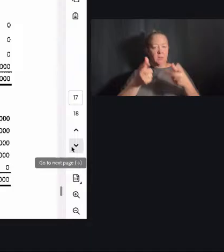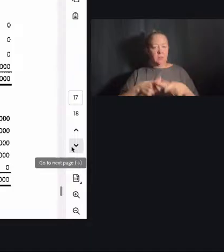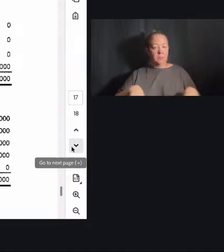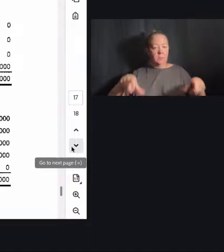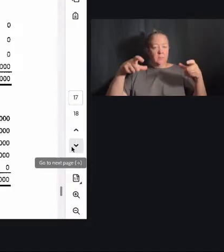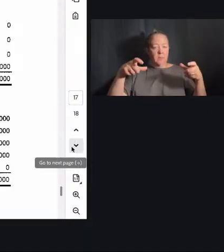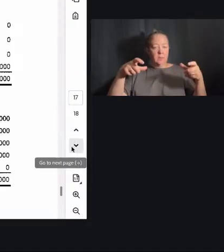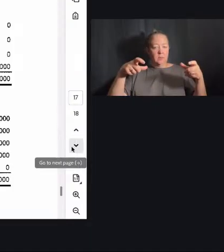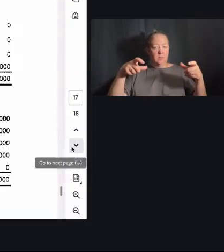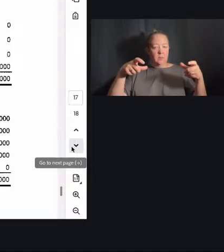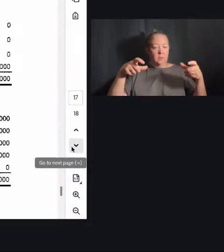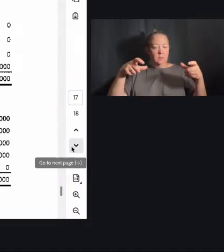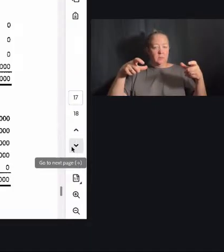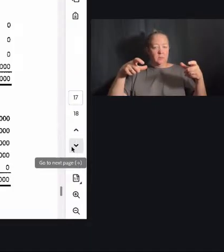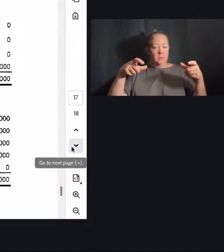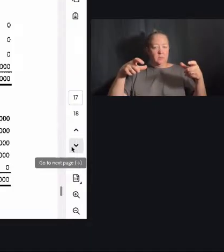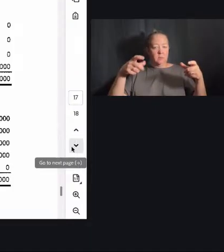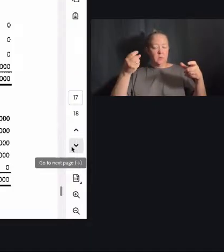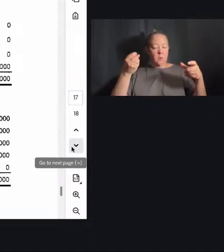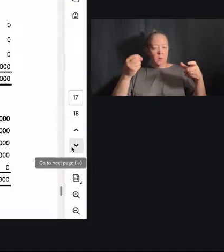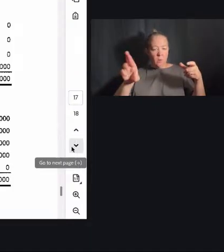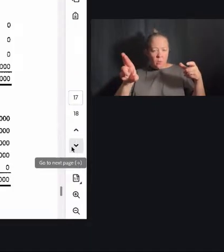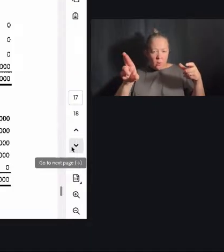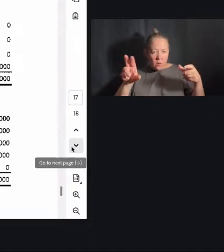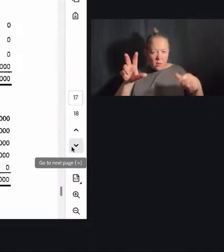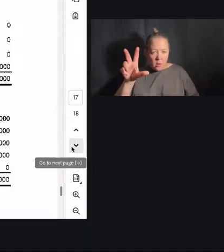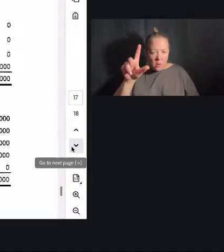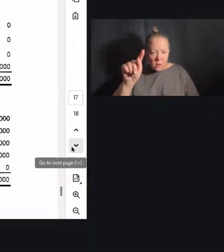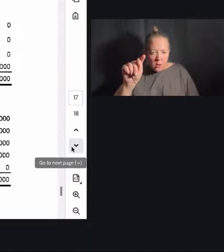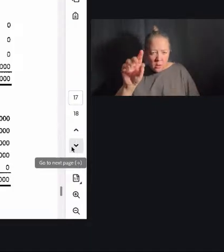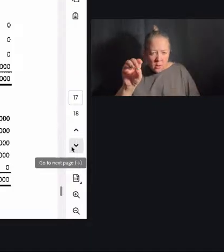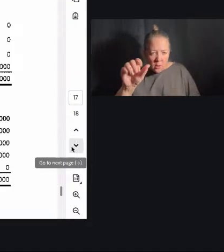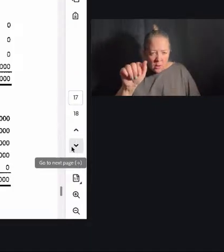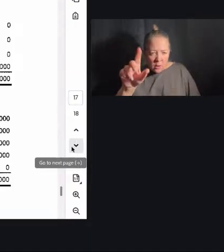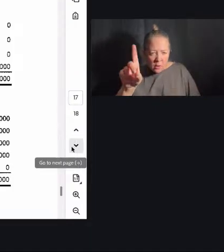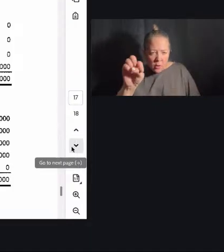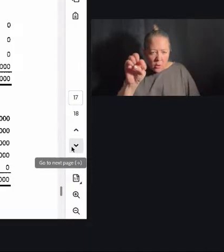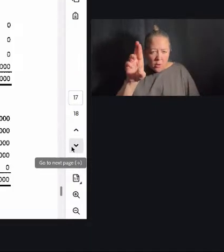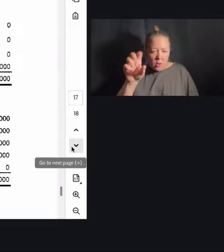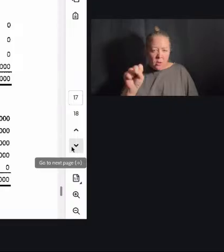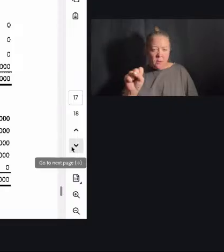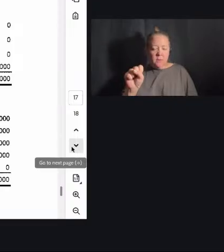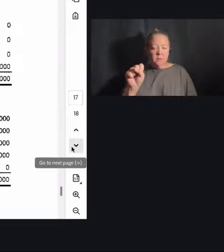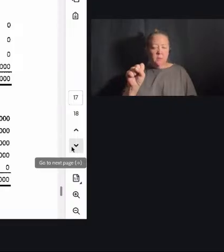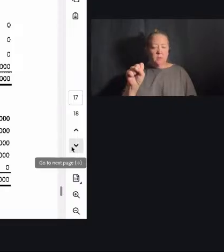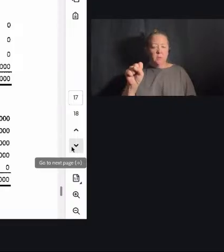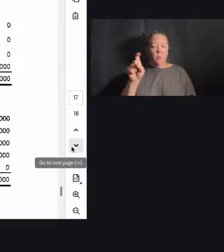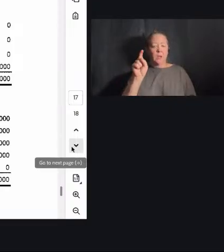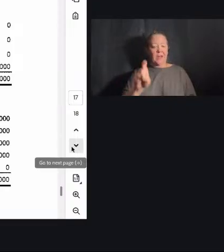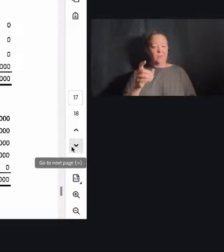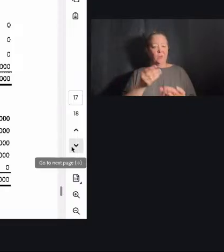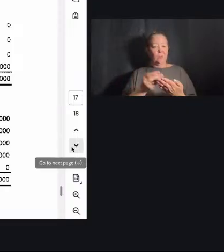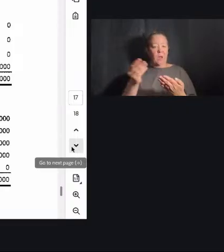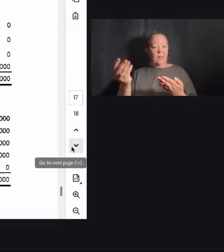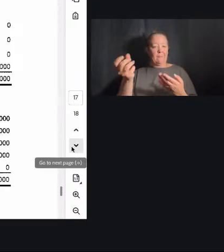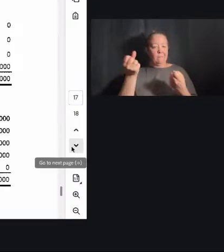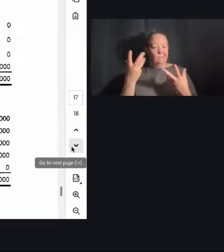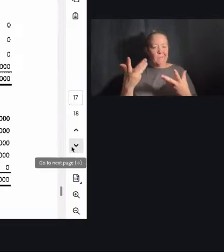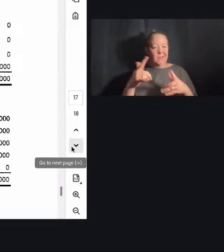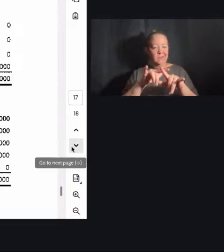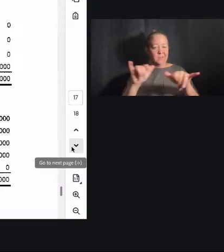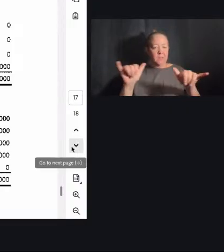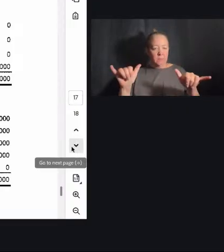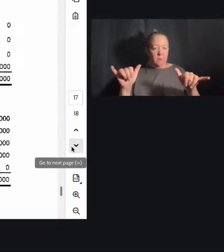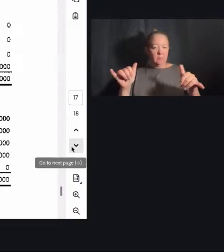large quantity. I believe it's at least 100 or 150 toters we have to buy. And so that's a